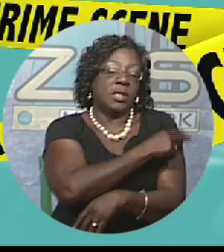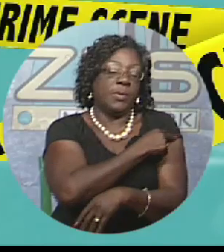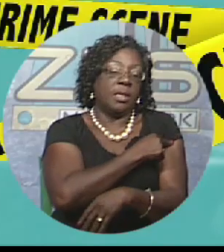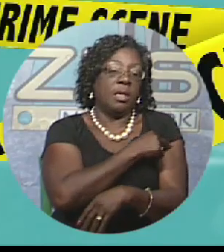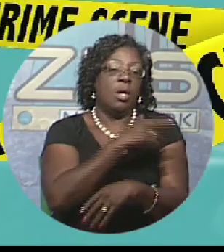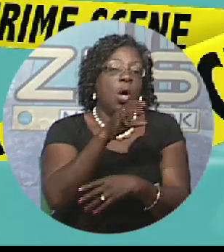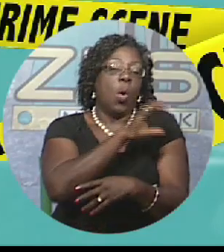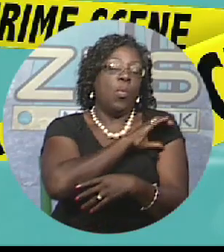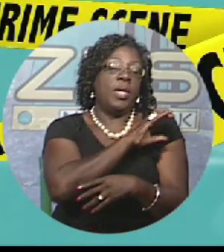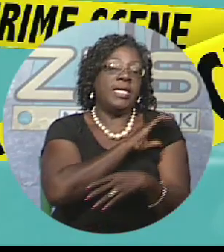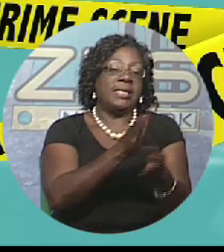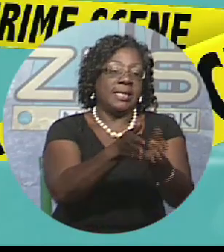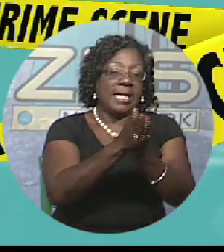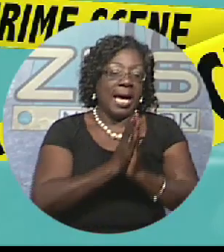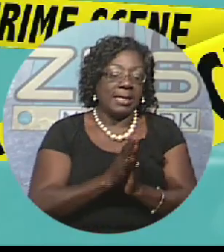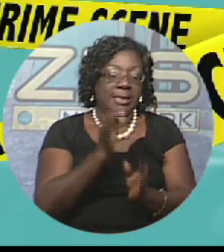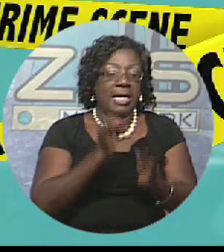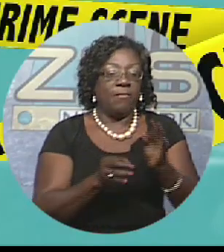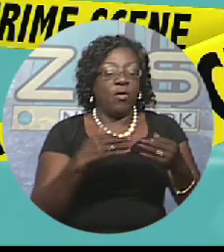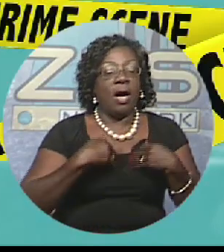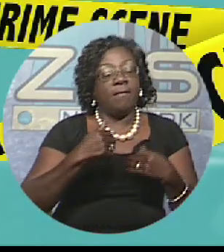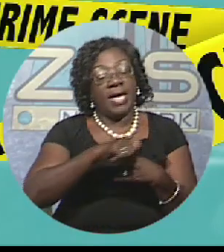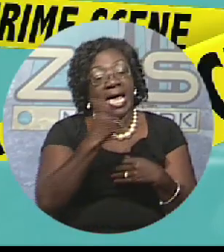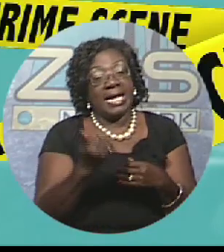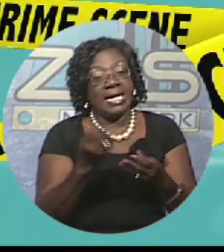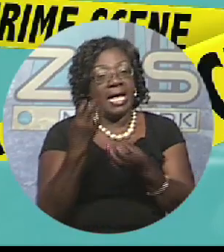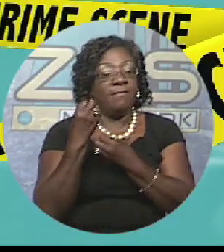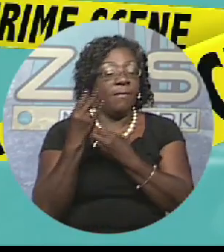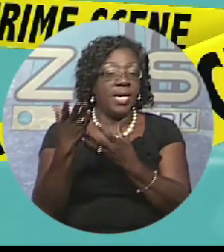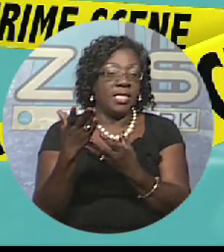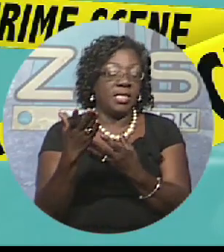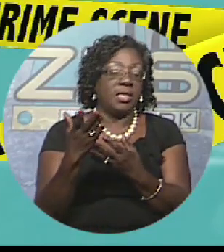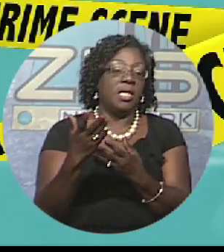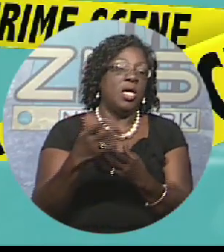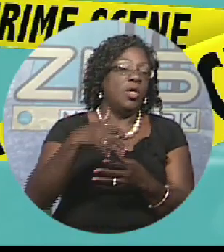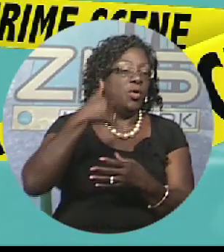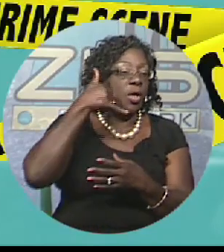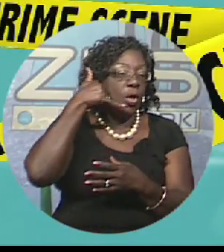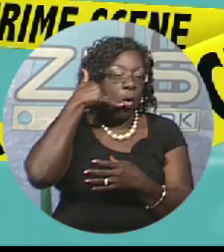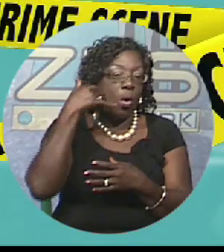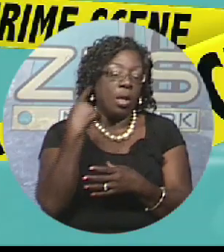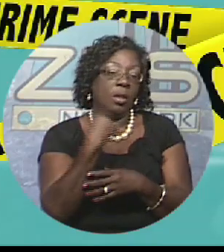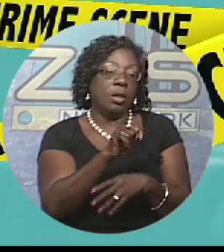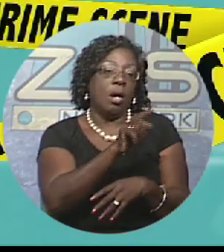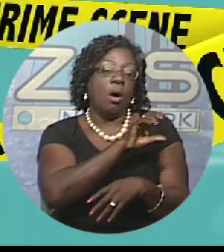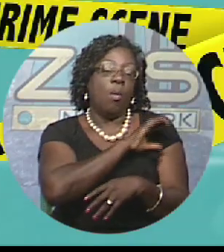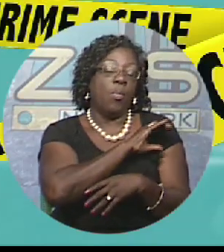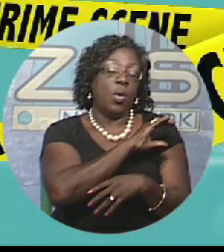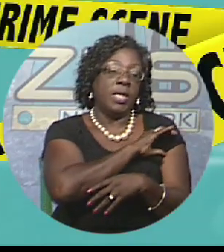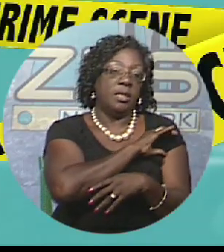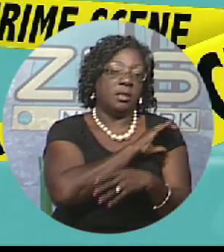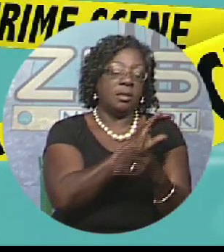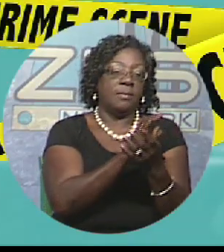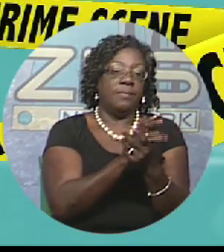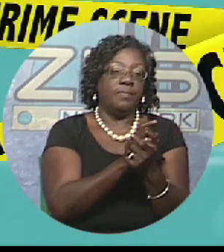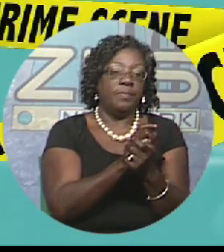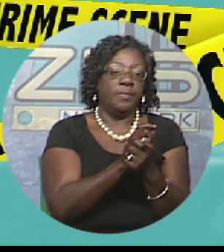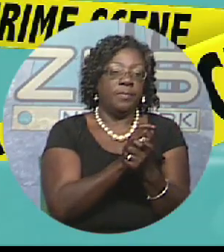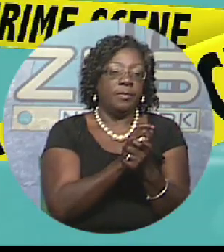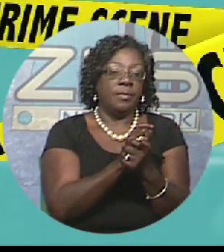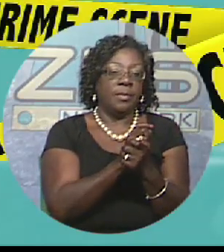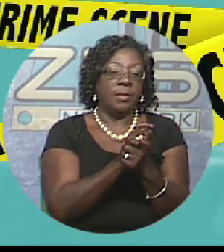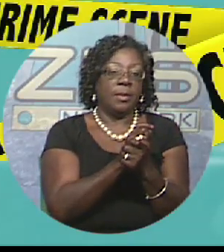to anyone who may have any information regarding any of these incidents to contact 911, 919 or the nearest police